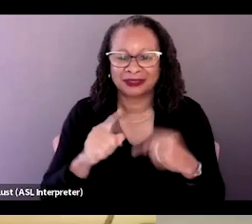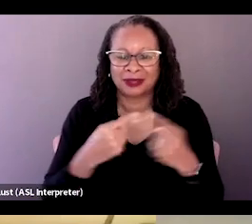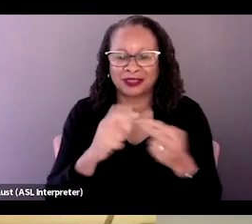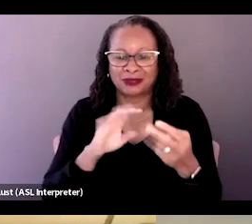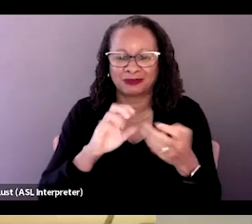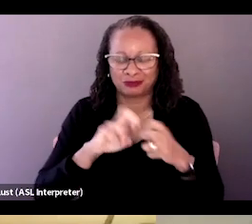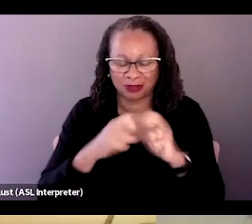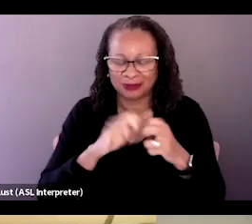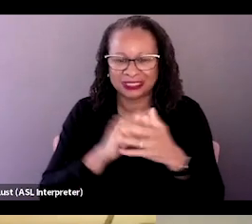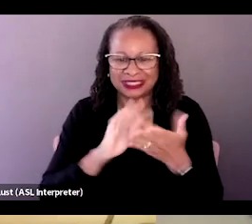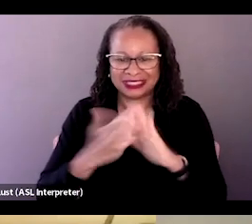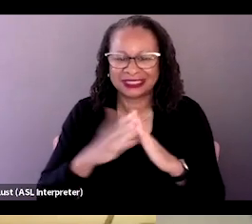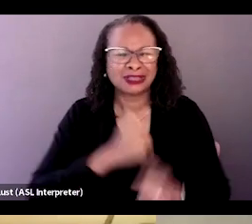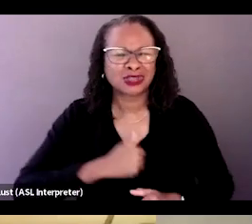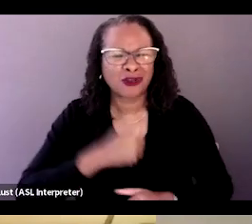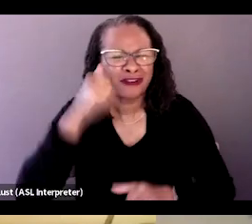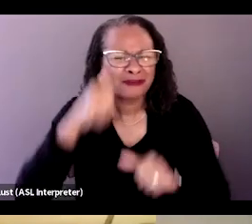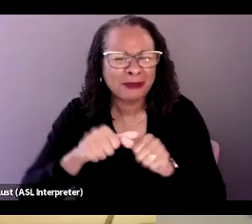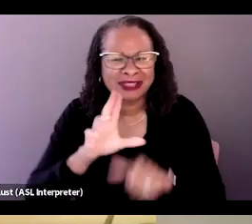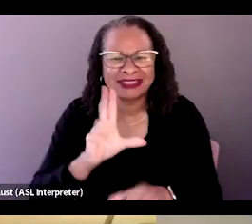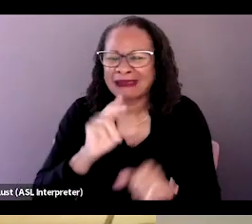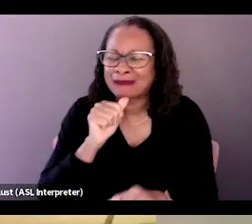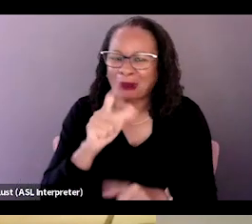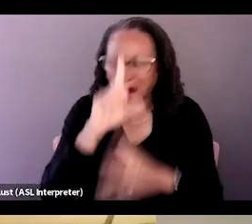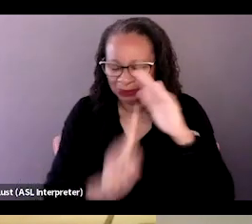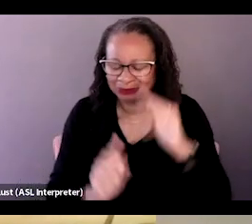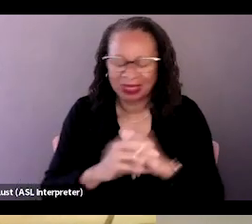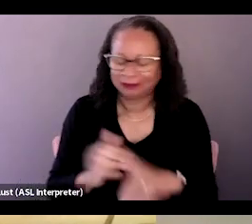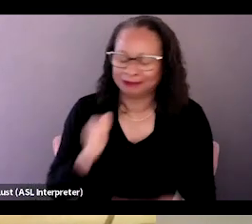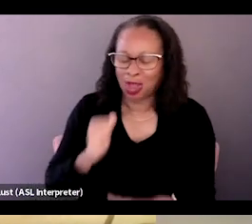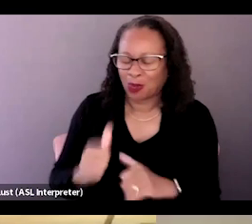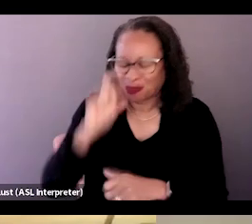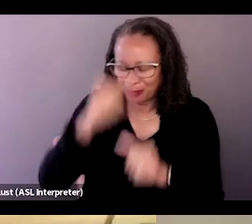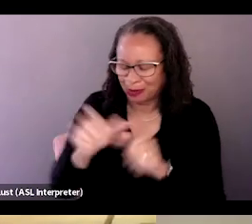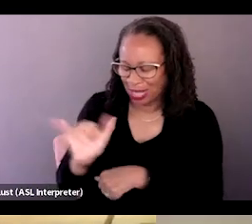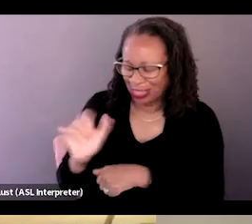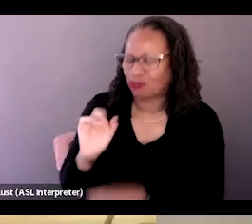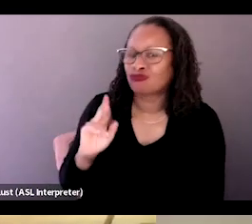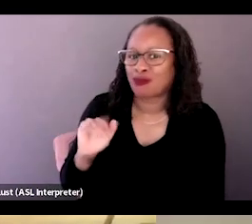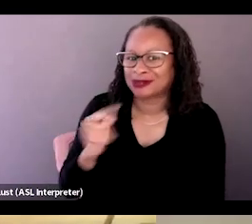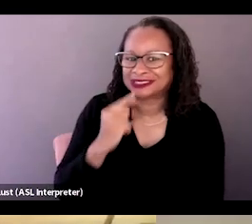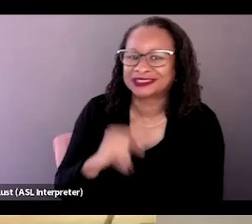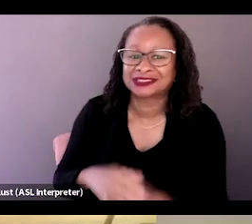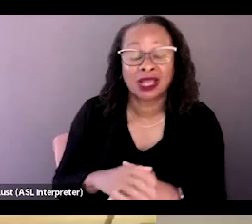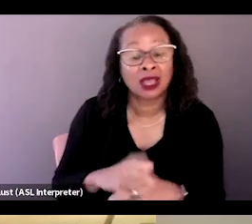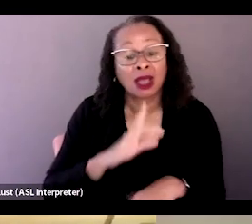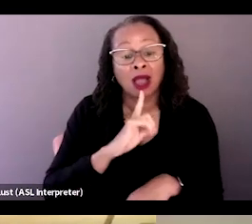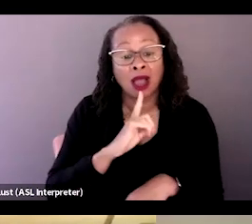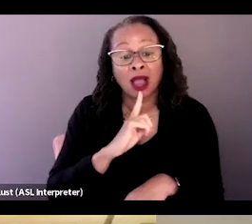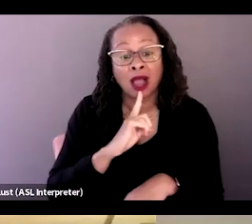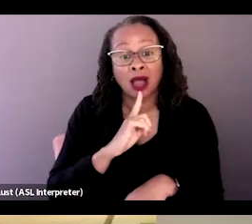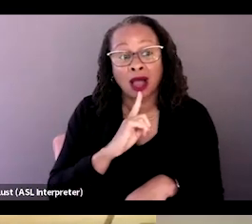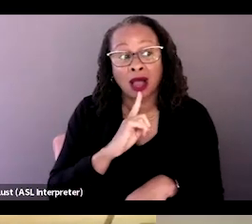Oh, sorry, I don't remember the title. I'm not gonna remember it either. But yeah. So well, then are you talking? I mean, Rita, who's also an